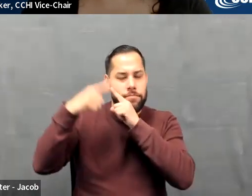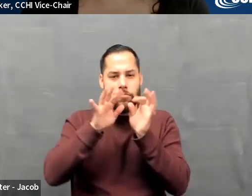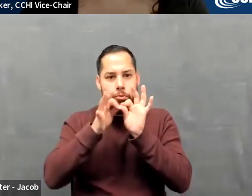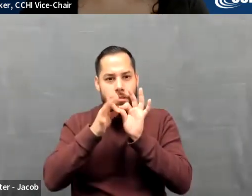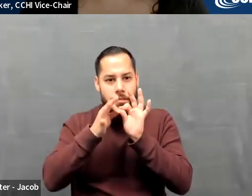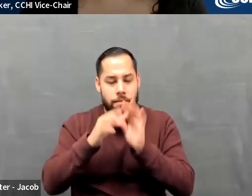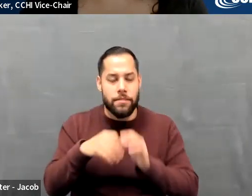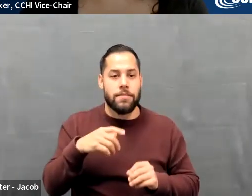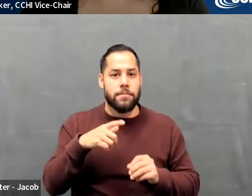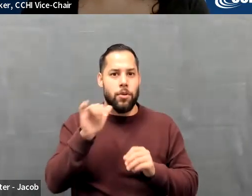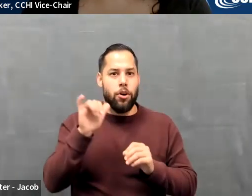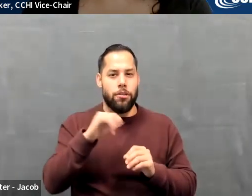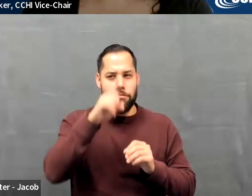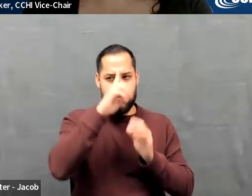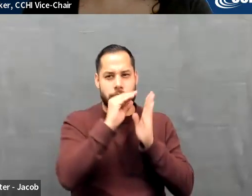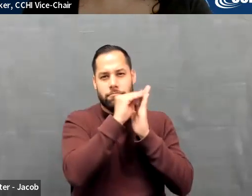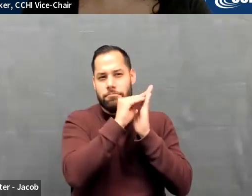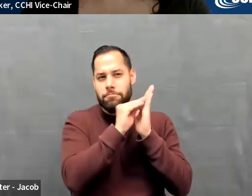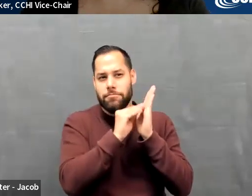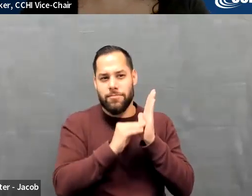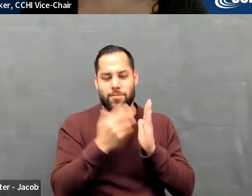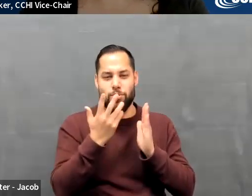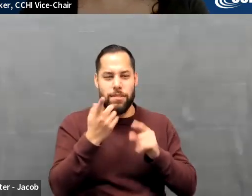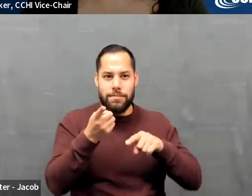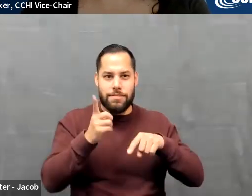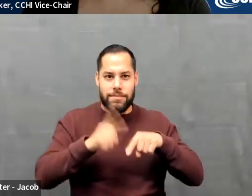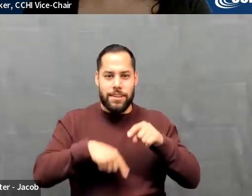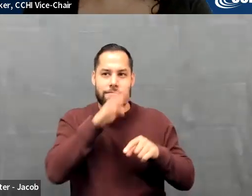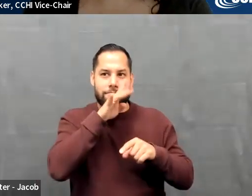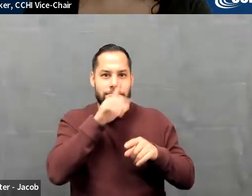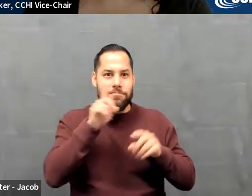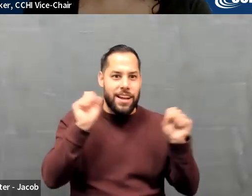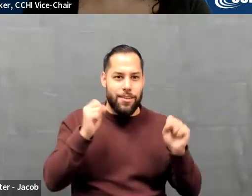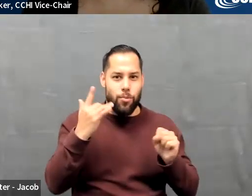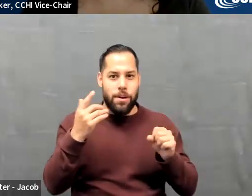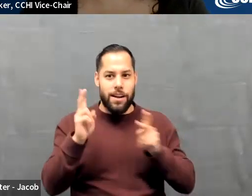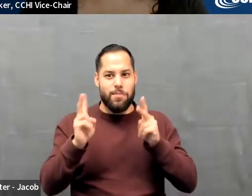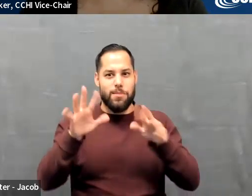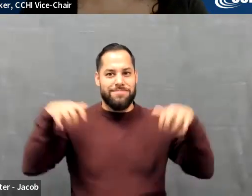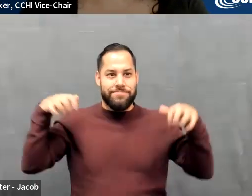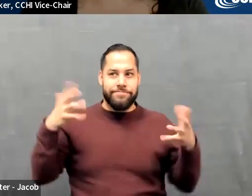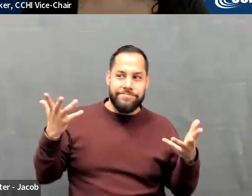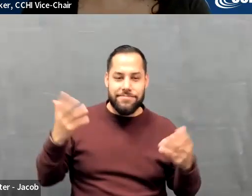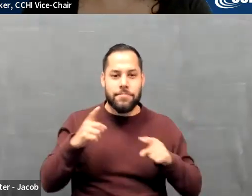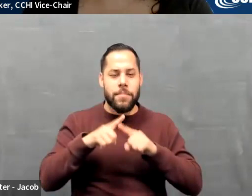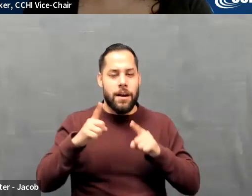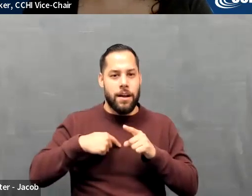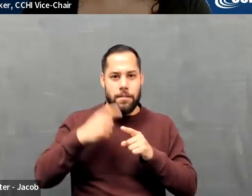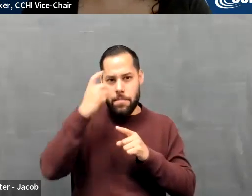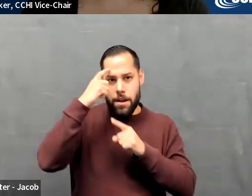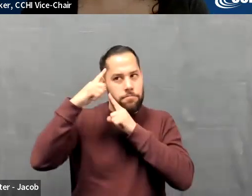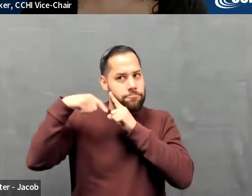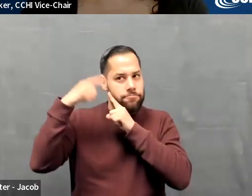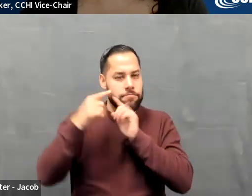And I'm also taking notes, since I can't be talking loud, right? I can be speaking because there are so many other people there, but I'm interpreting in my